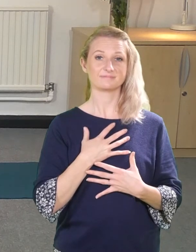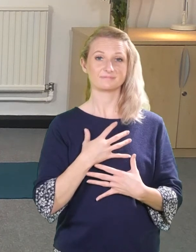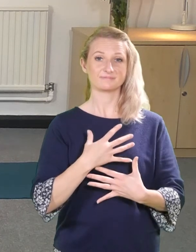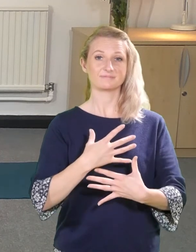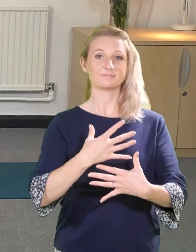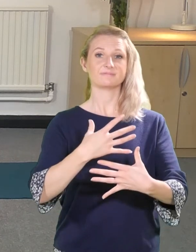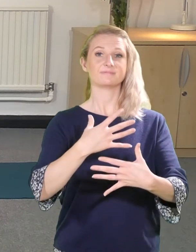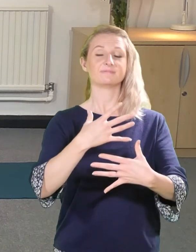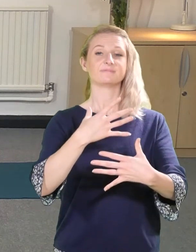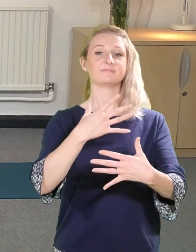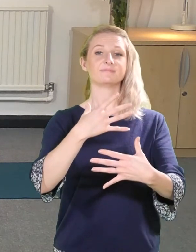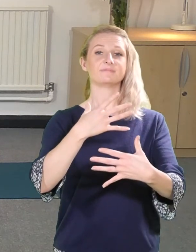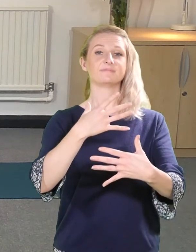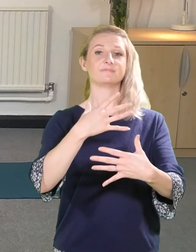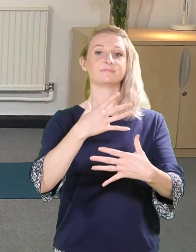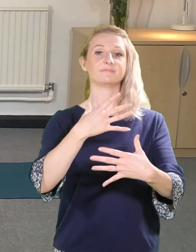Inhale.